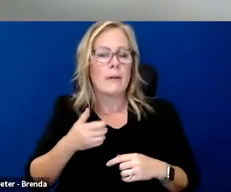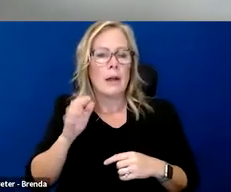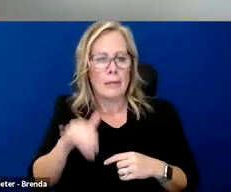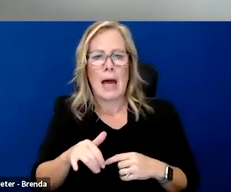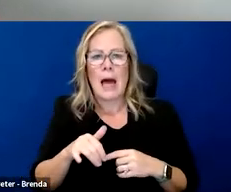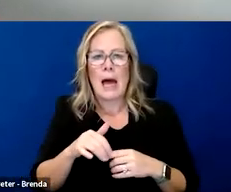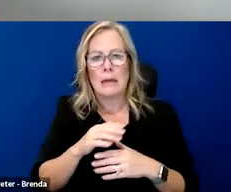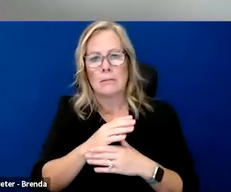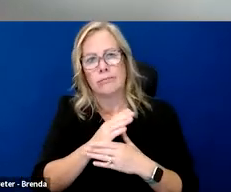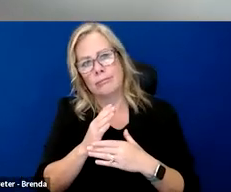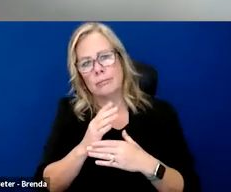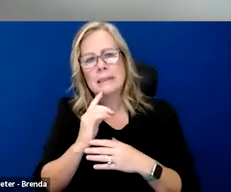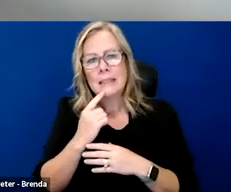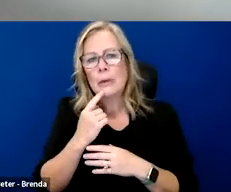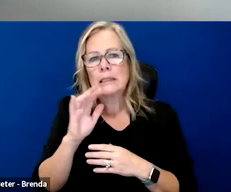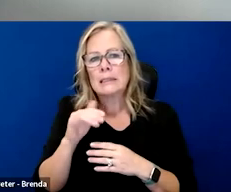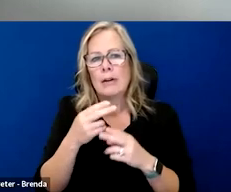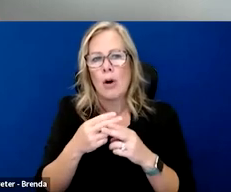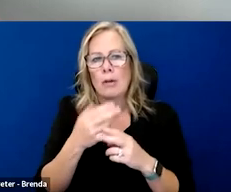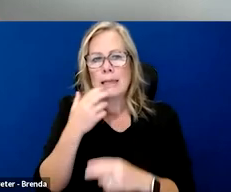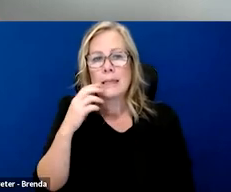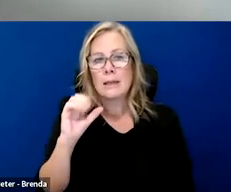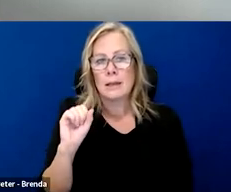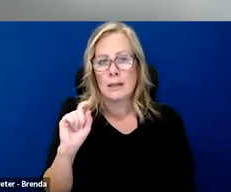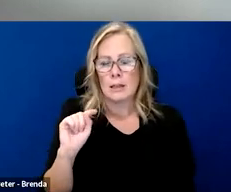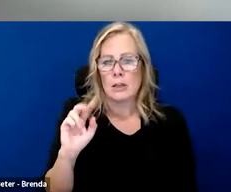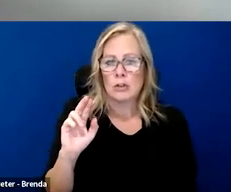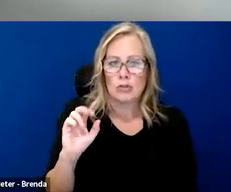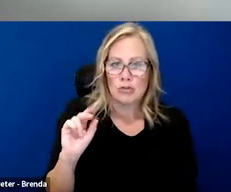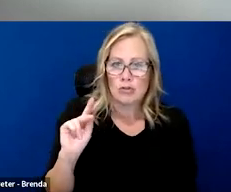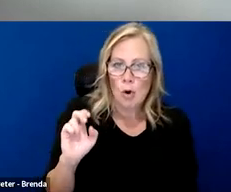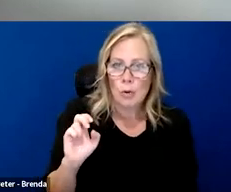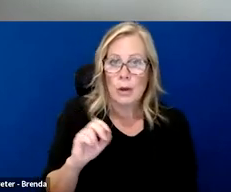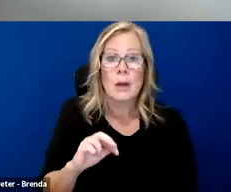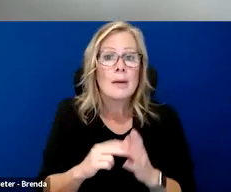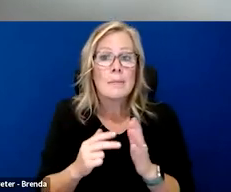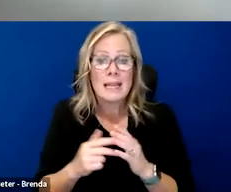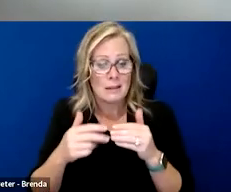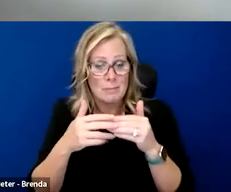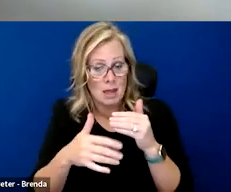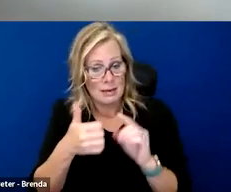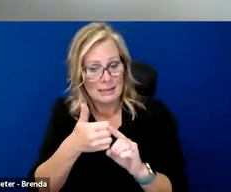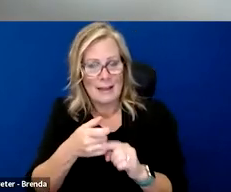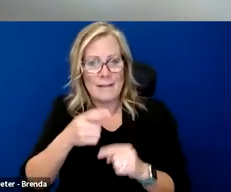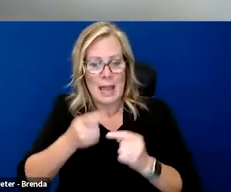are the symptoms that would be described as heat stroke. And they're at the core due to a lack of blood flow to the brain